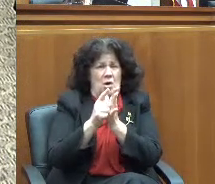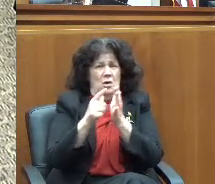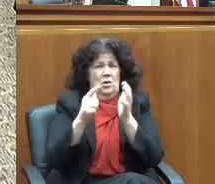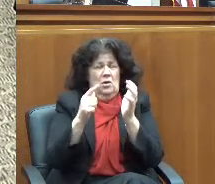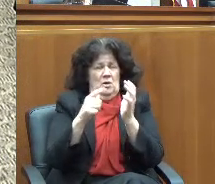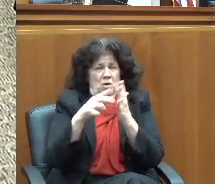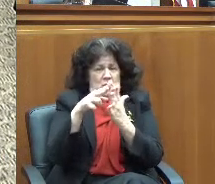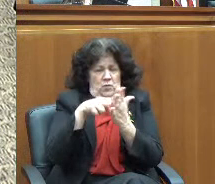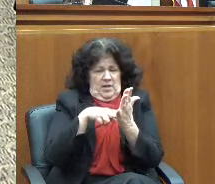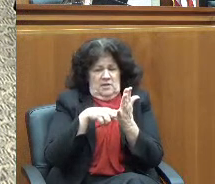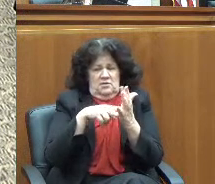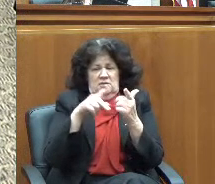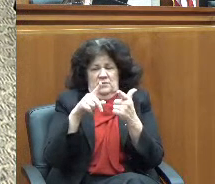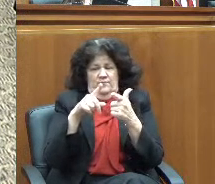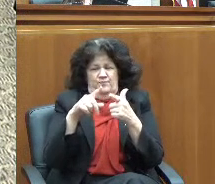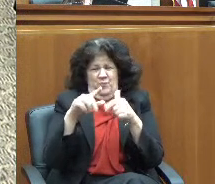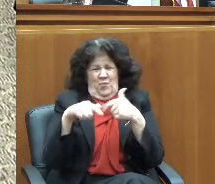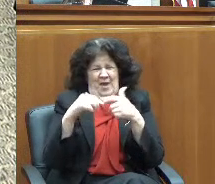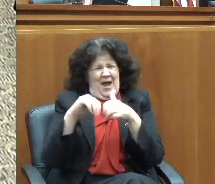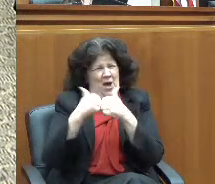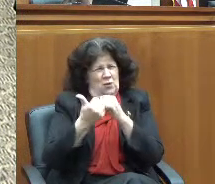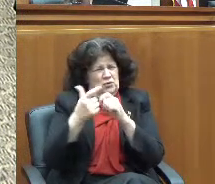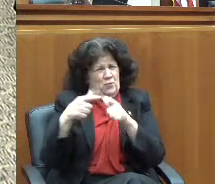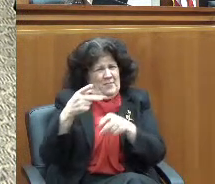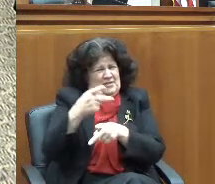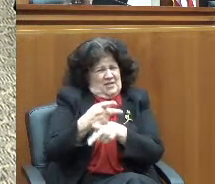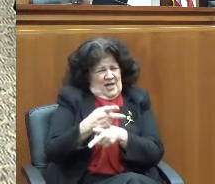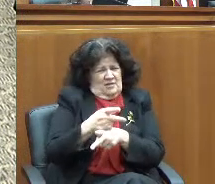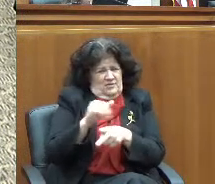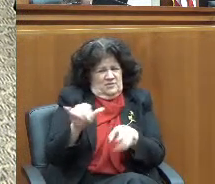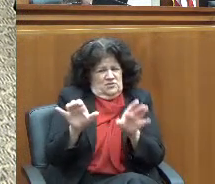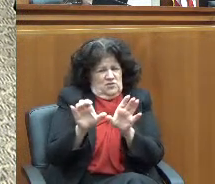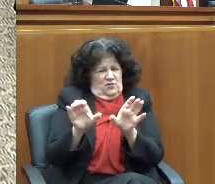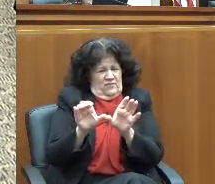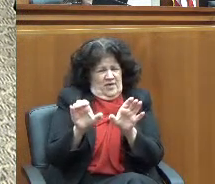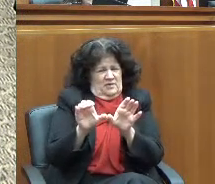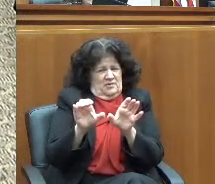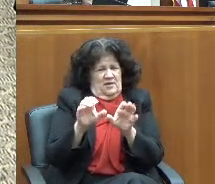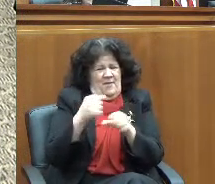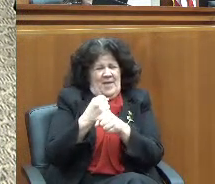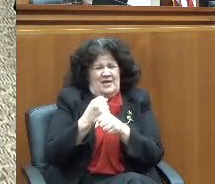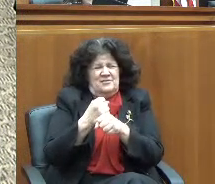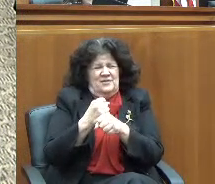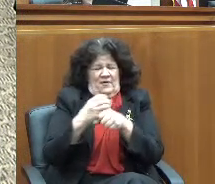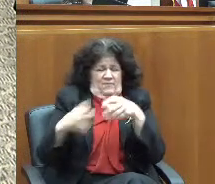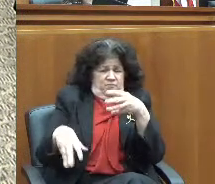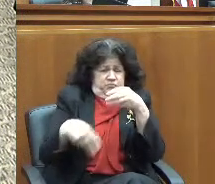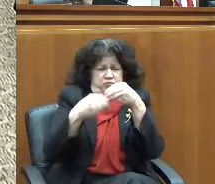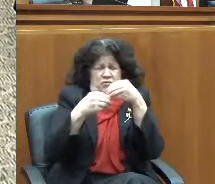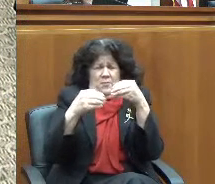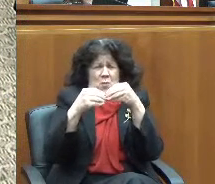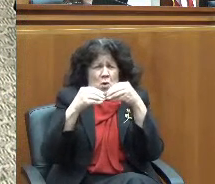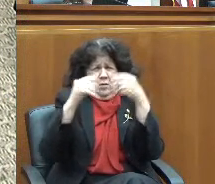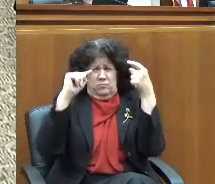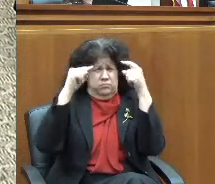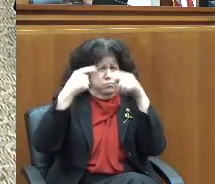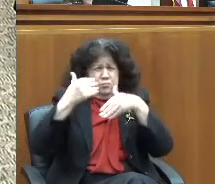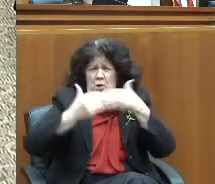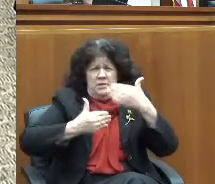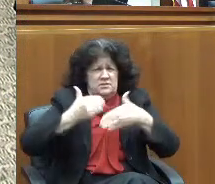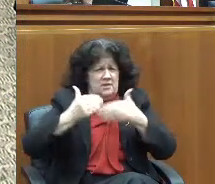3 effectives to maintain that certification, it creates more of a process, and I think we are